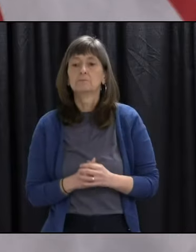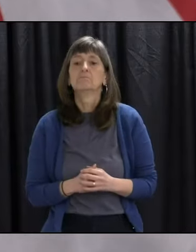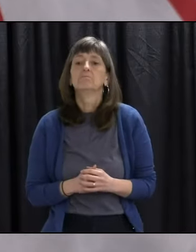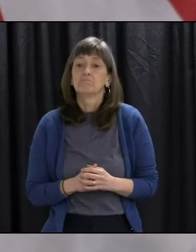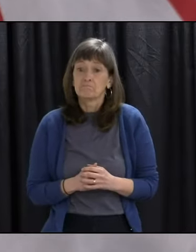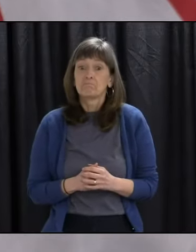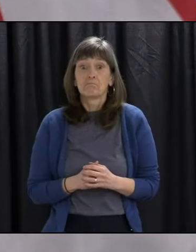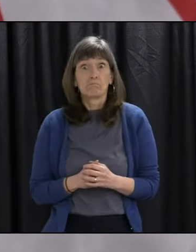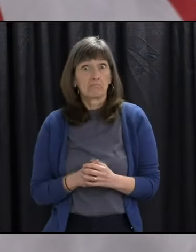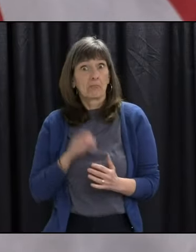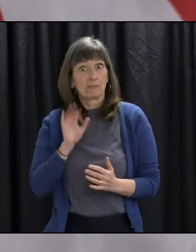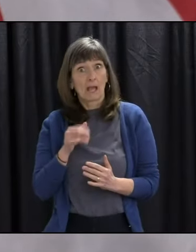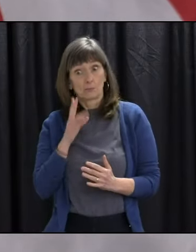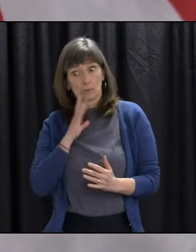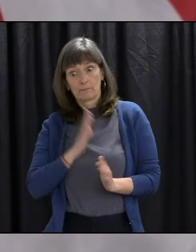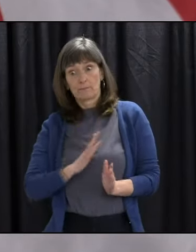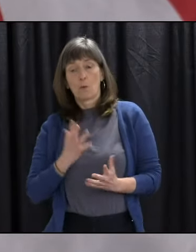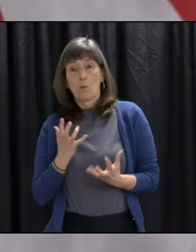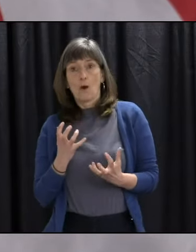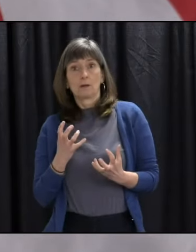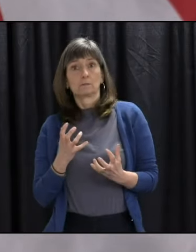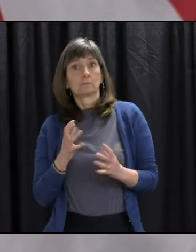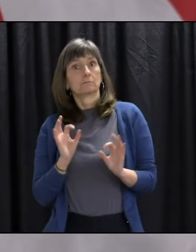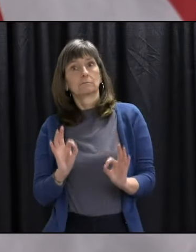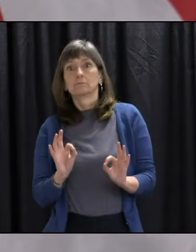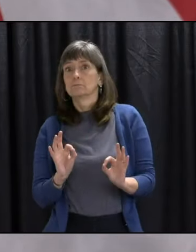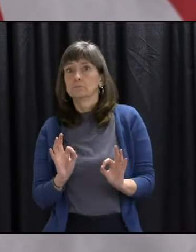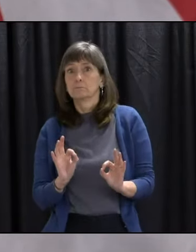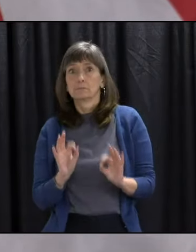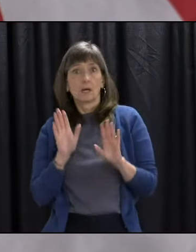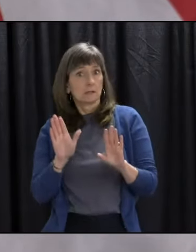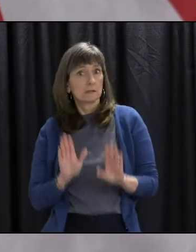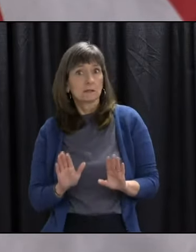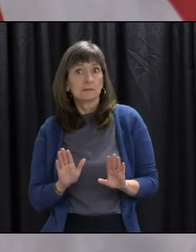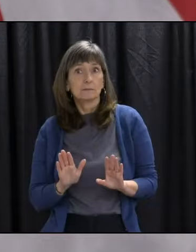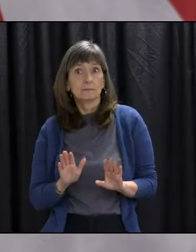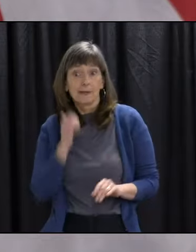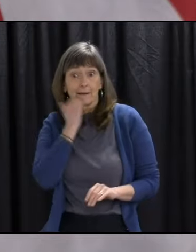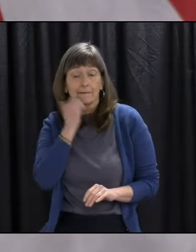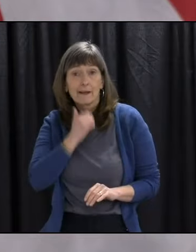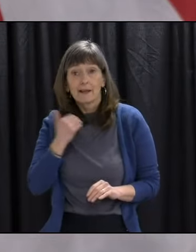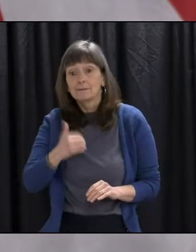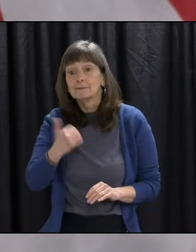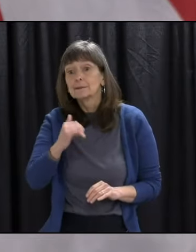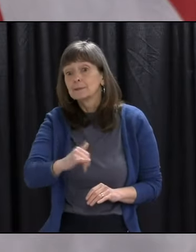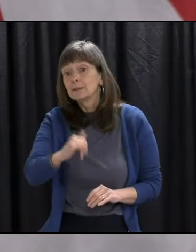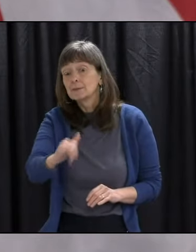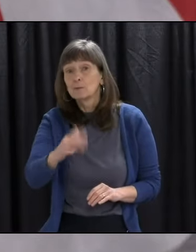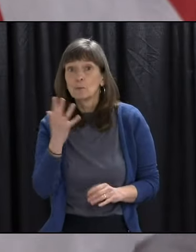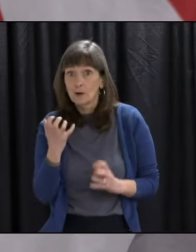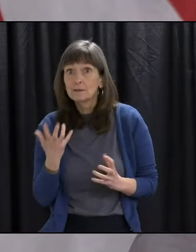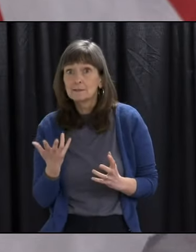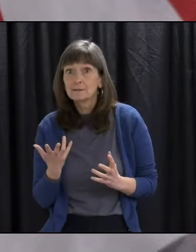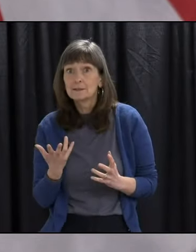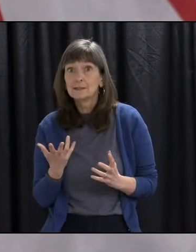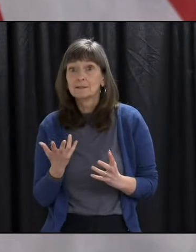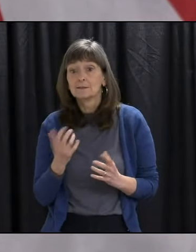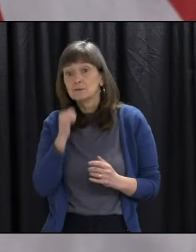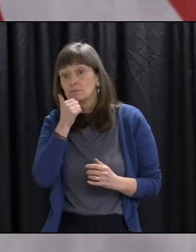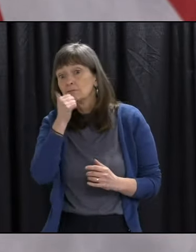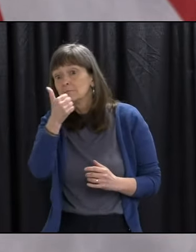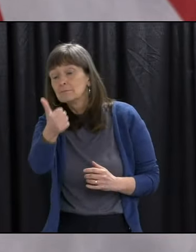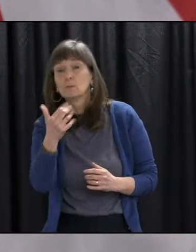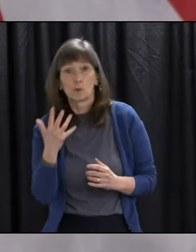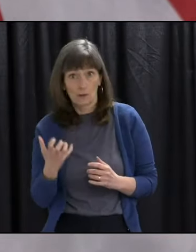exactly what we wanted to see today. It's exactly what we want to see every day, tomorrow, and well into the